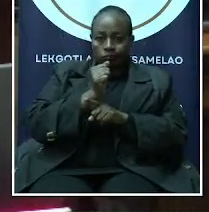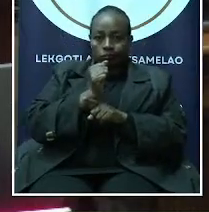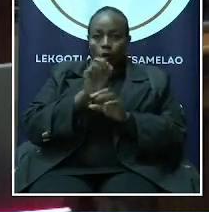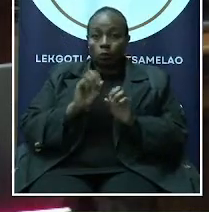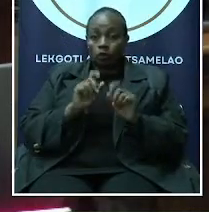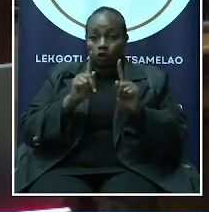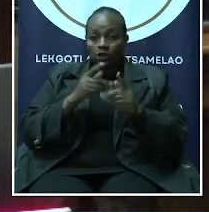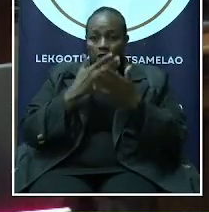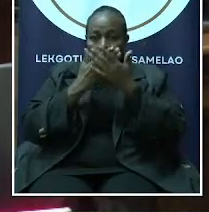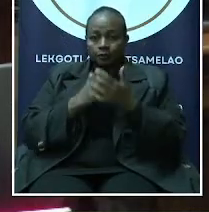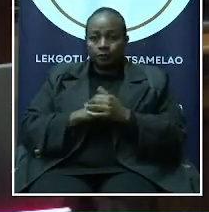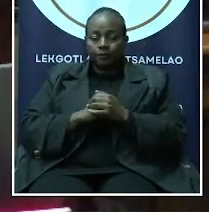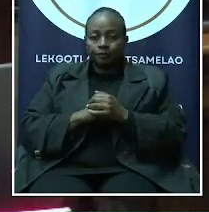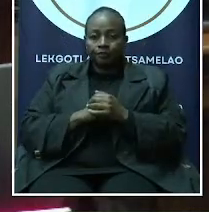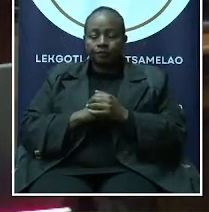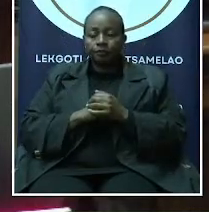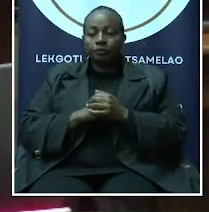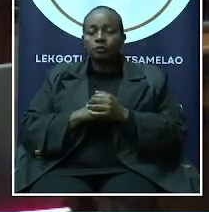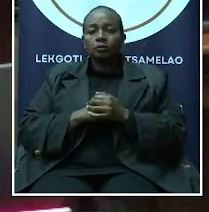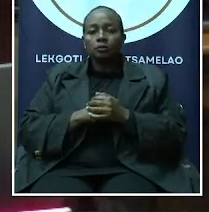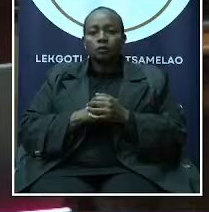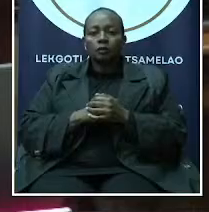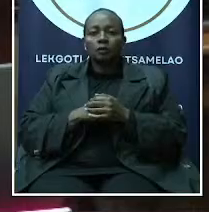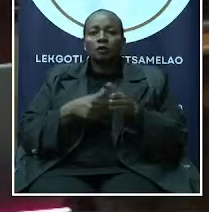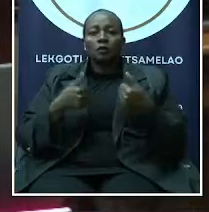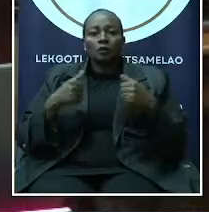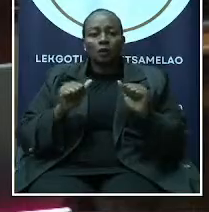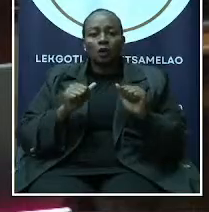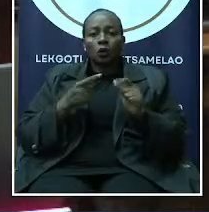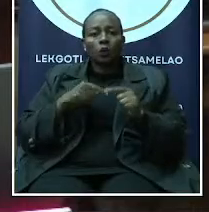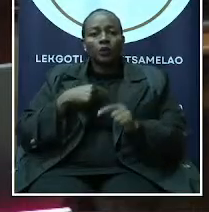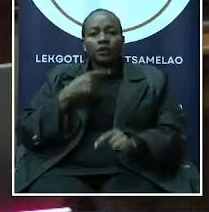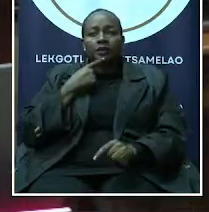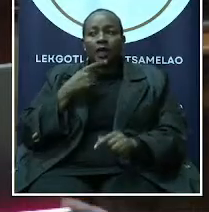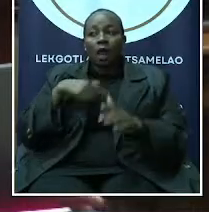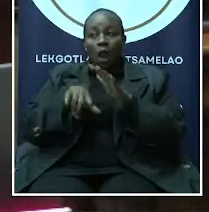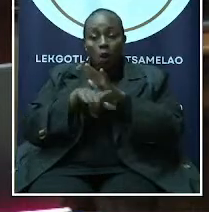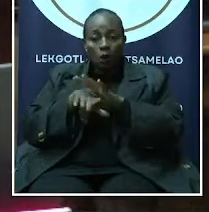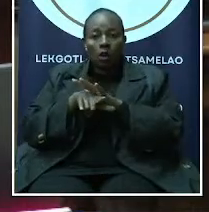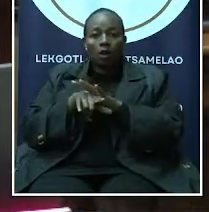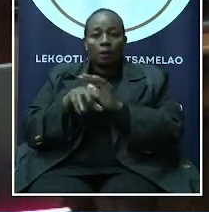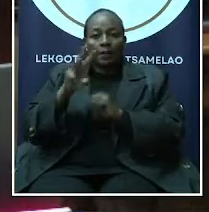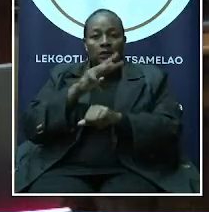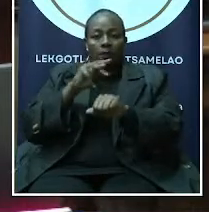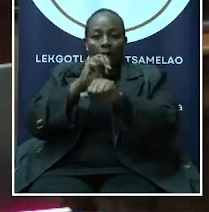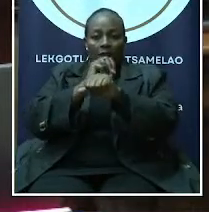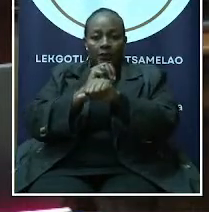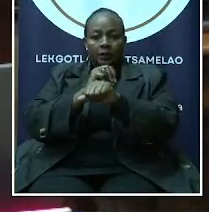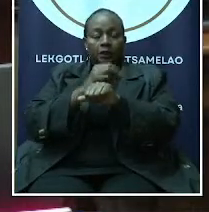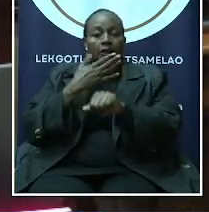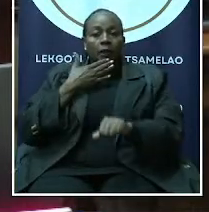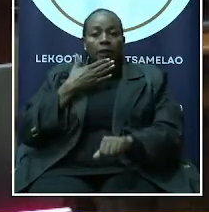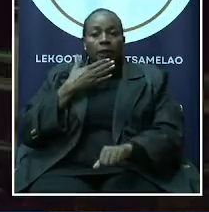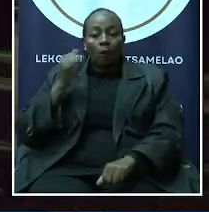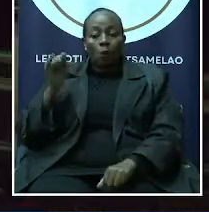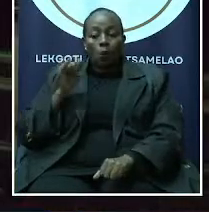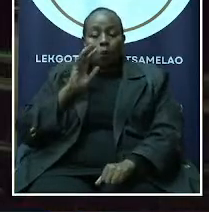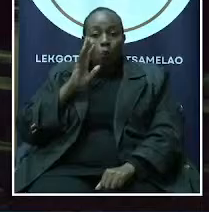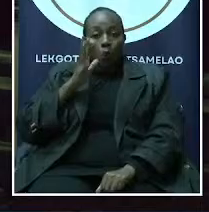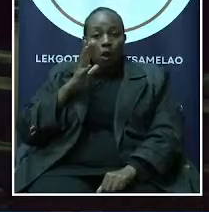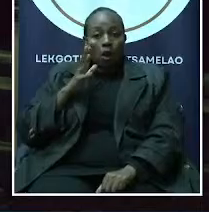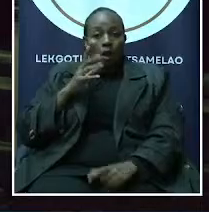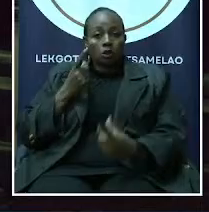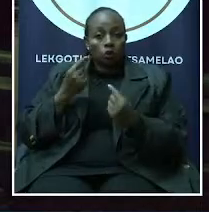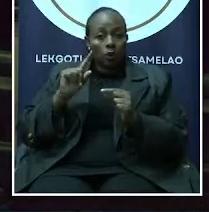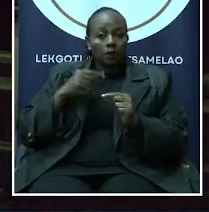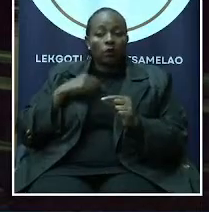Right. So essentially we're saying local municipalities identify, first and foremost, I think